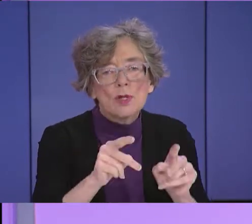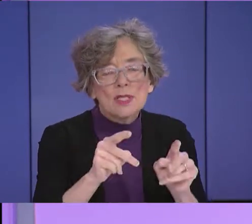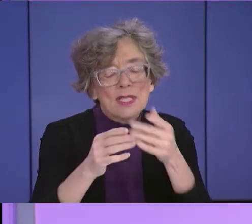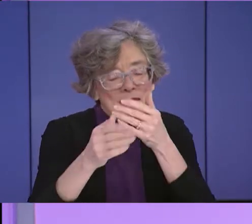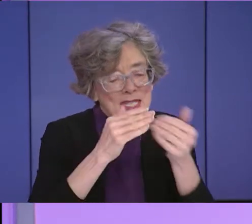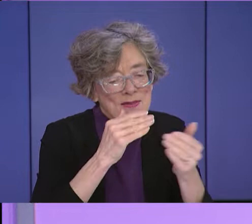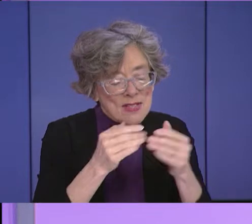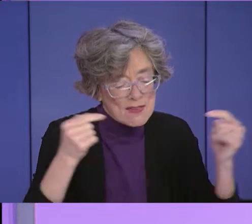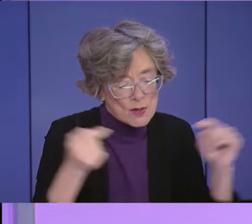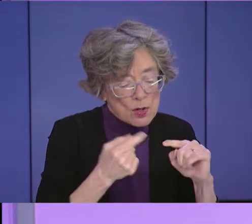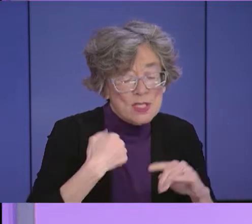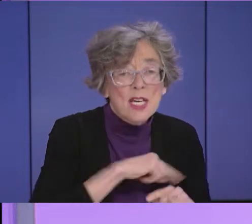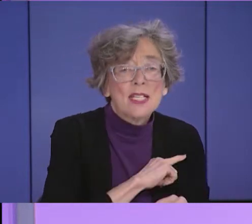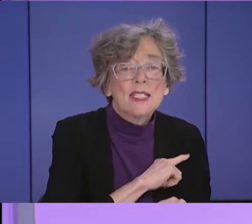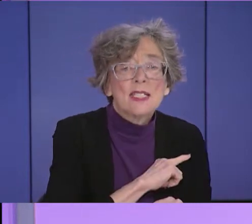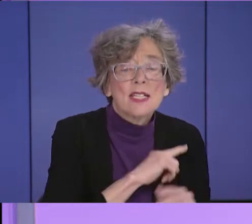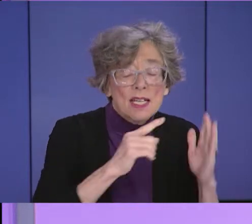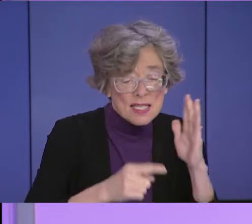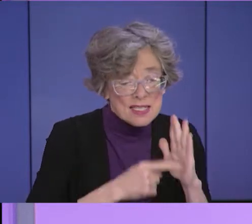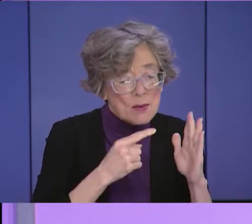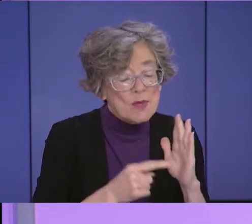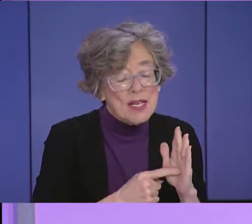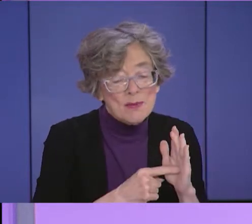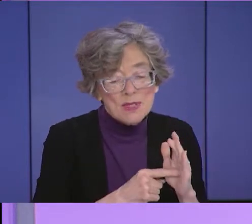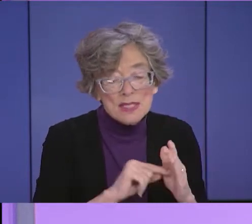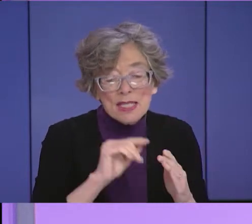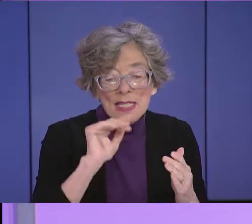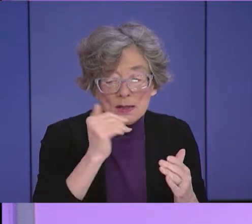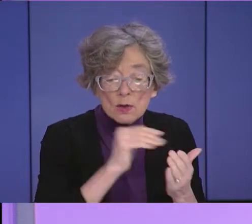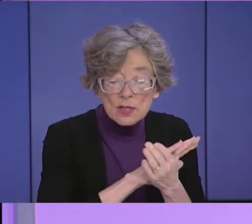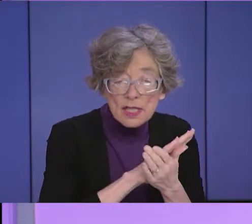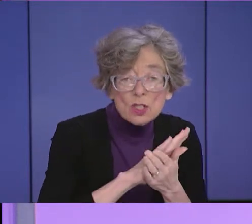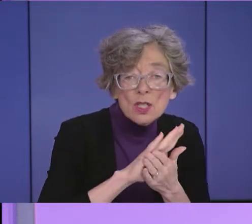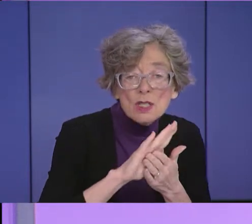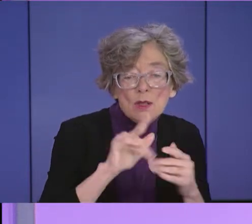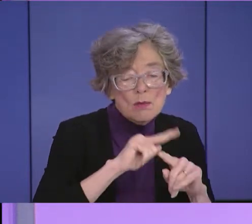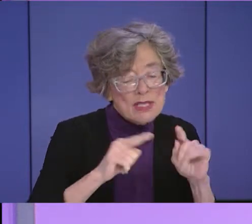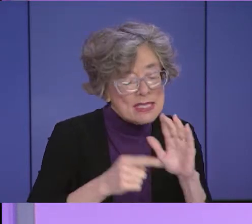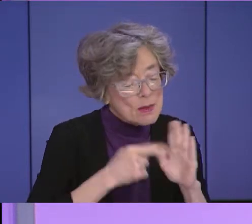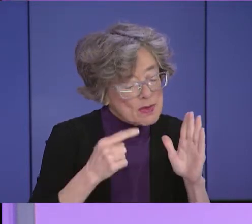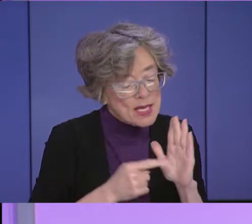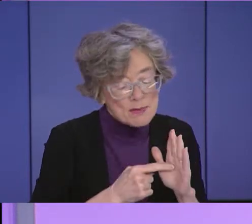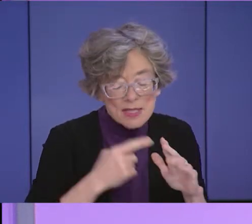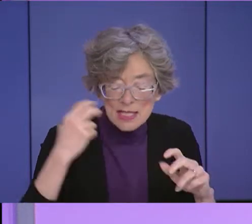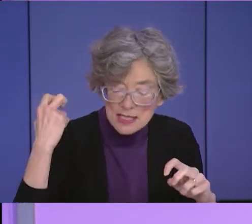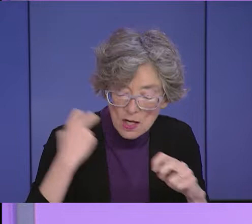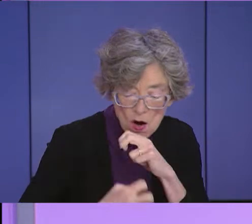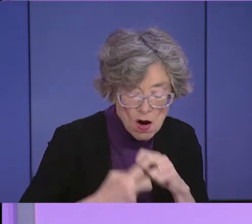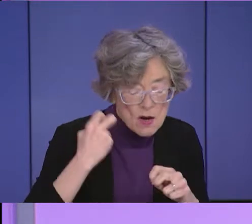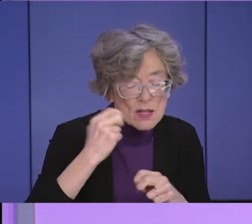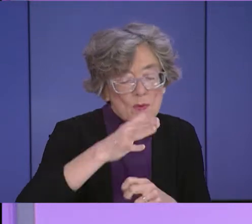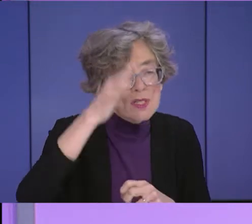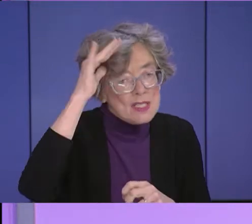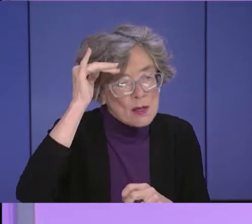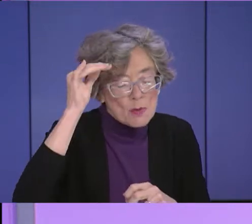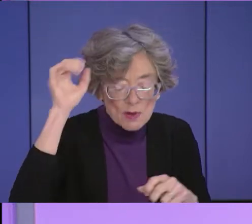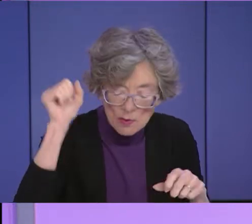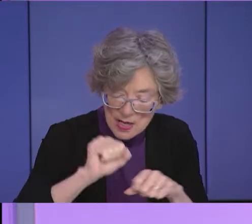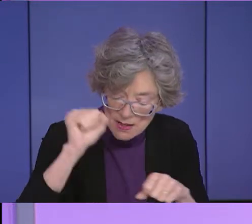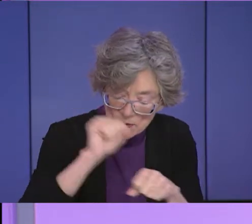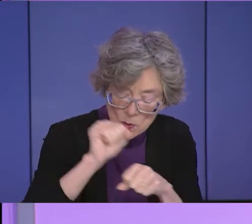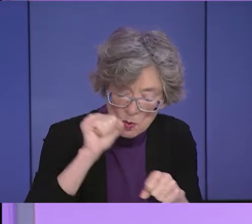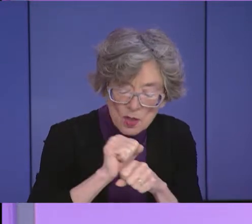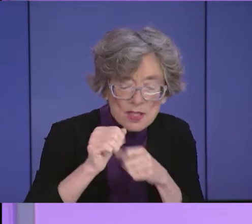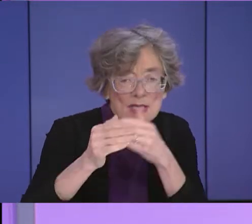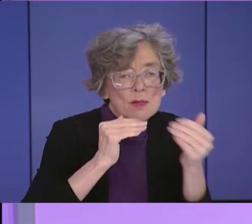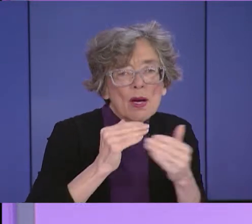if it stings. Sometimes that does look like gentleness, and sometimes it looks like digging our feet in and doing hard work